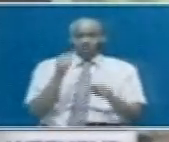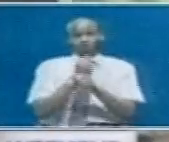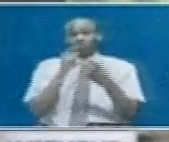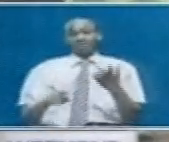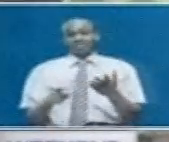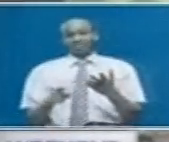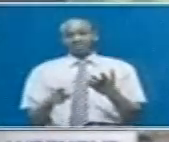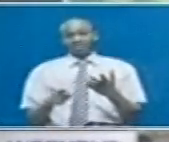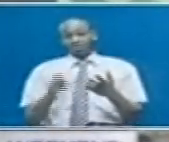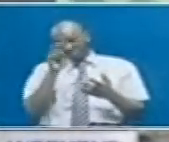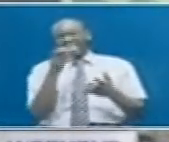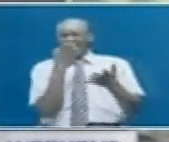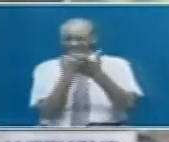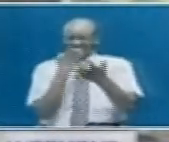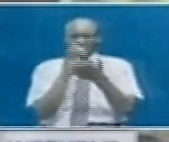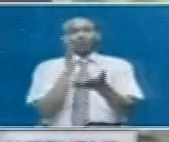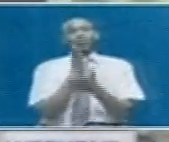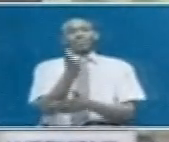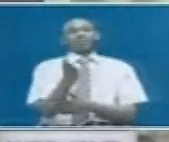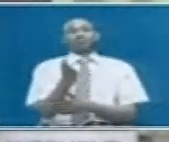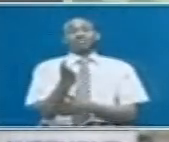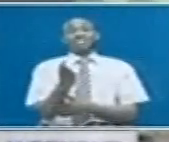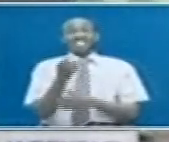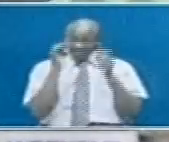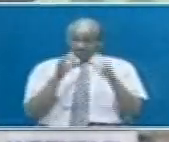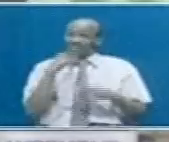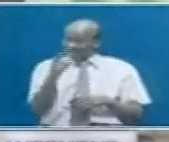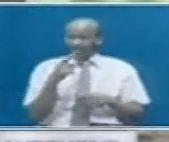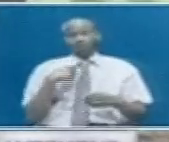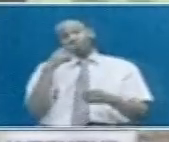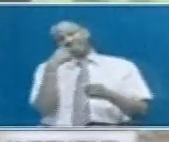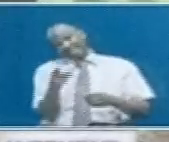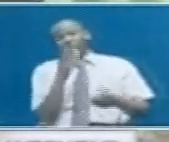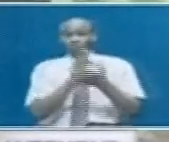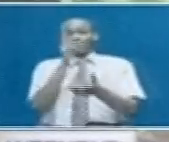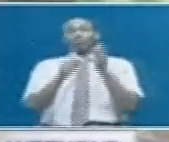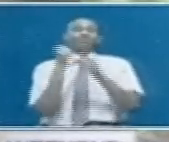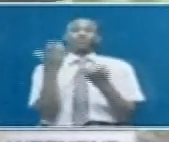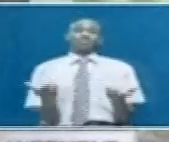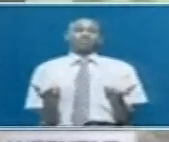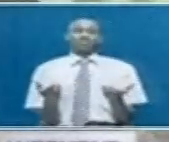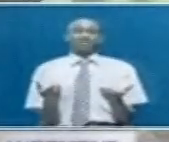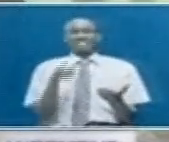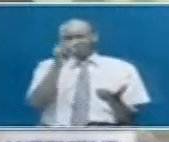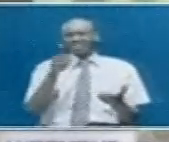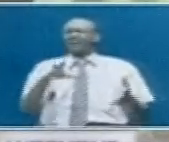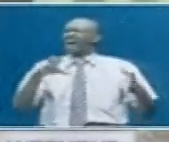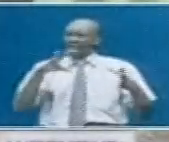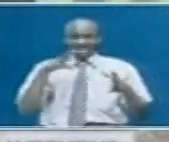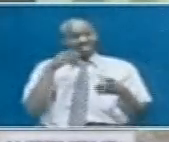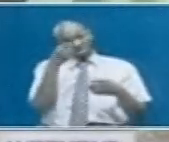mkaangalie any evidence sasa kwa sababu nikiwakataza muamini bado